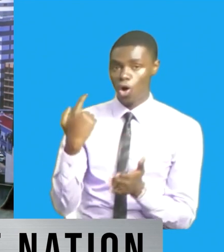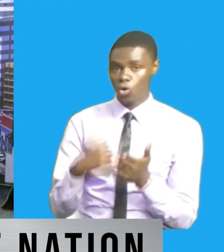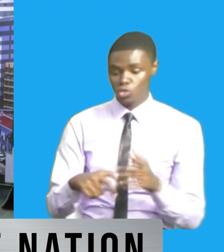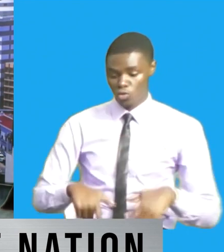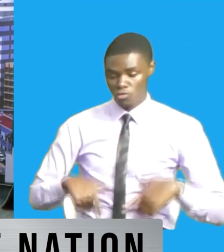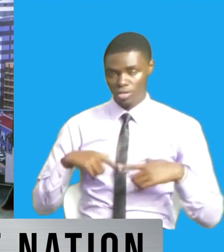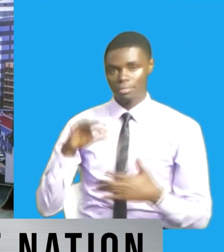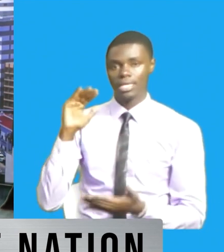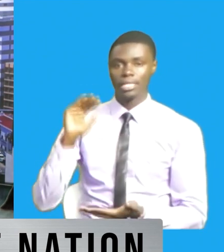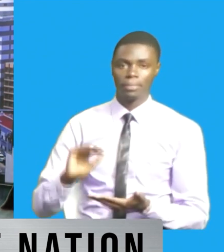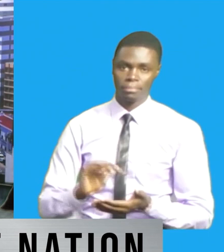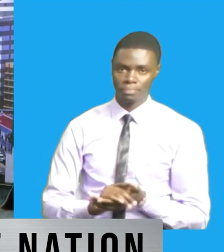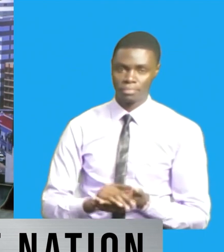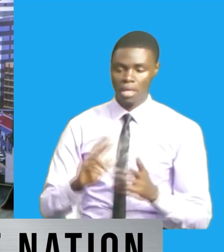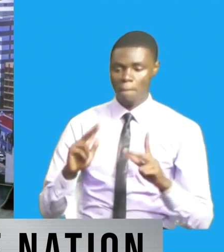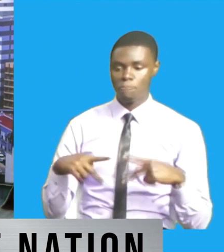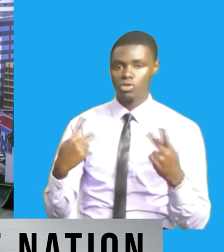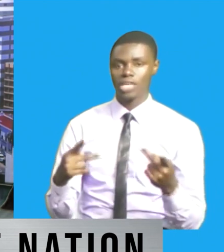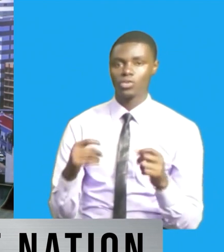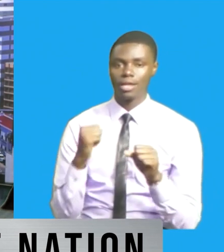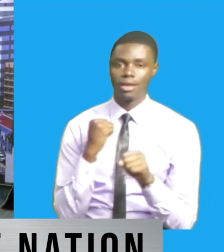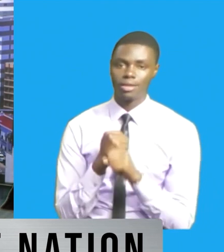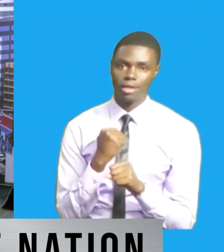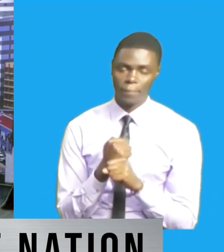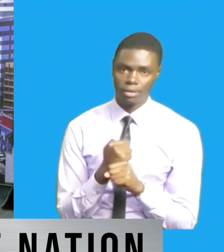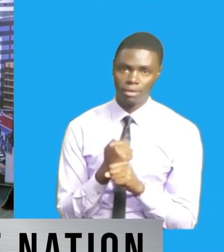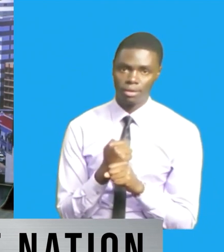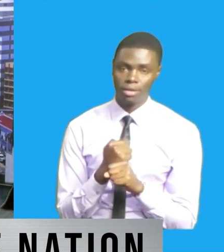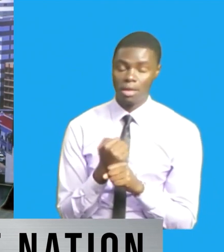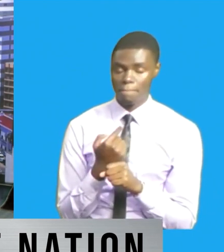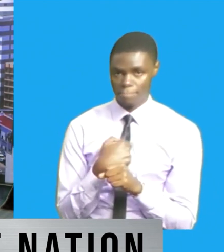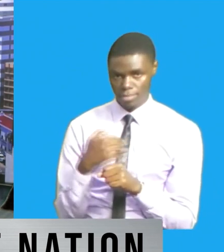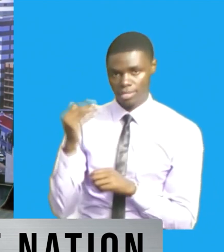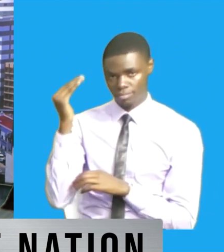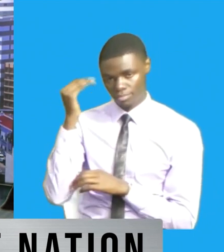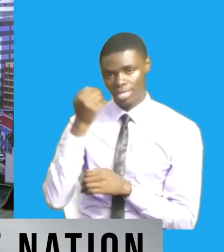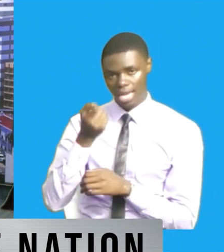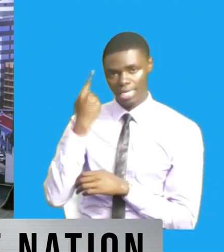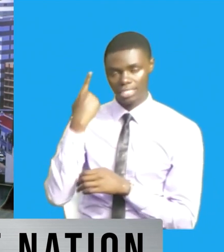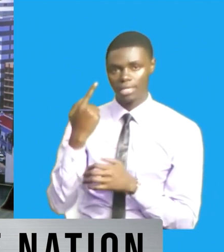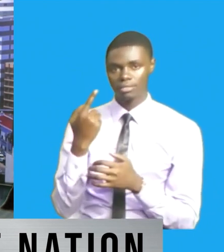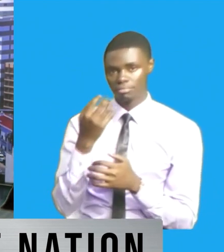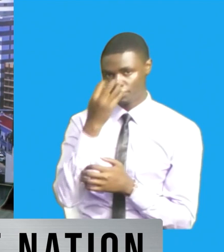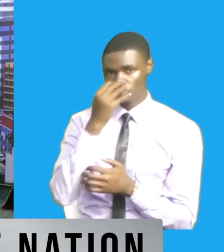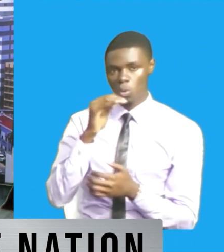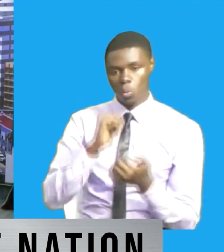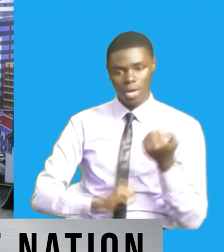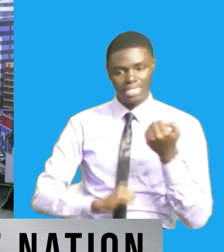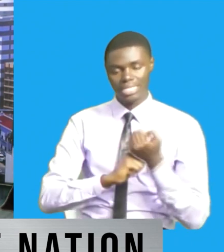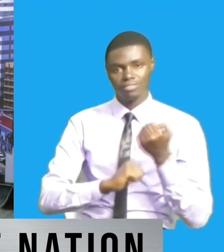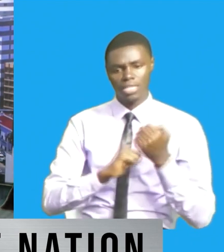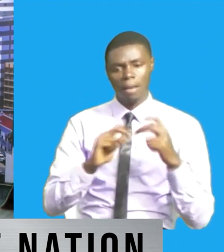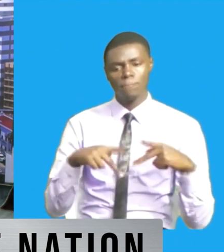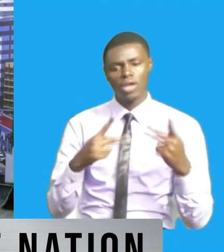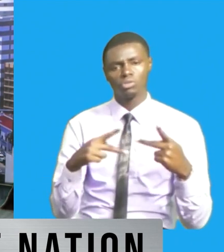chini, production itafanyika. Naelewa kwamba rais anasema wana subsidize production,